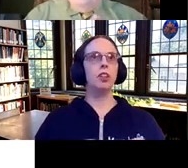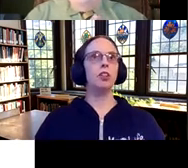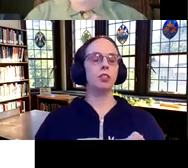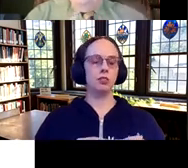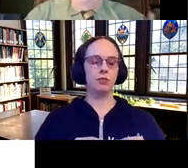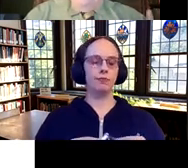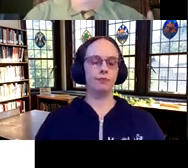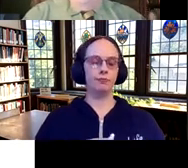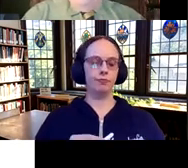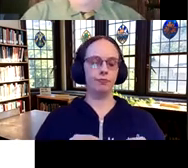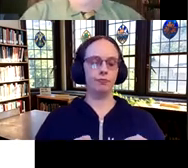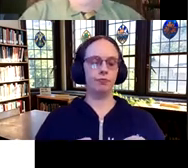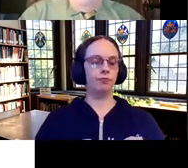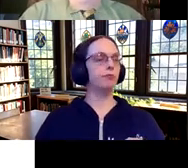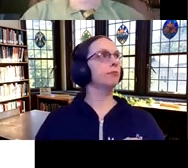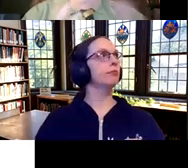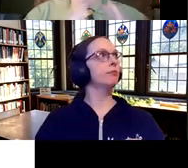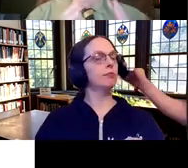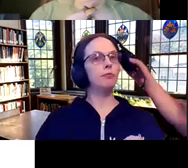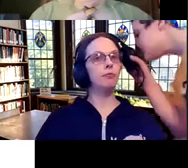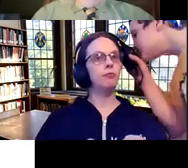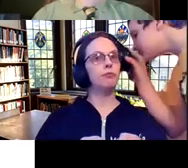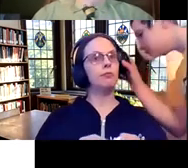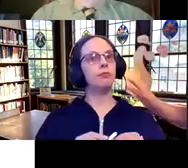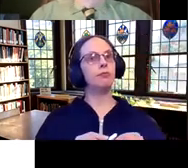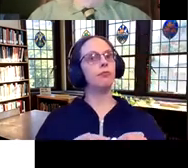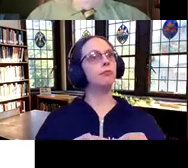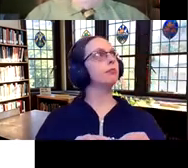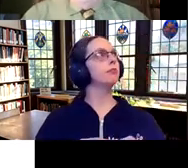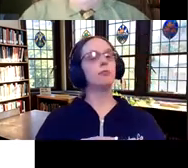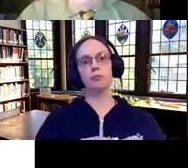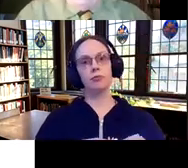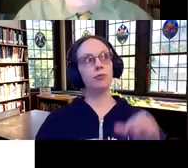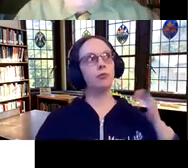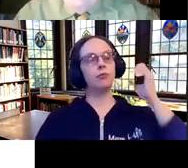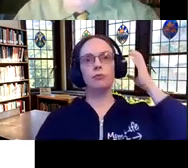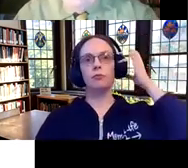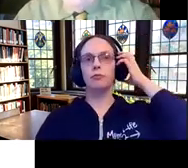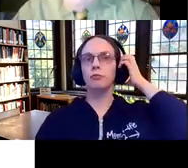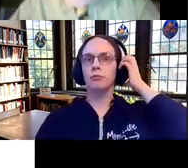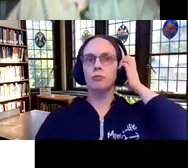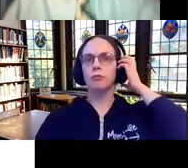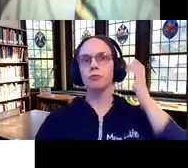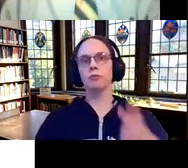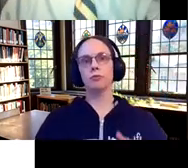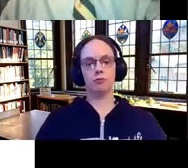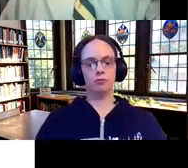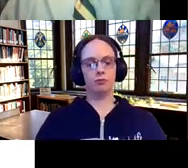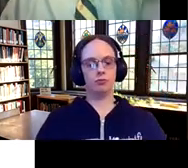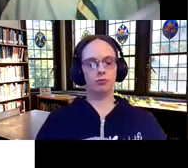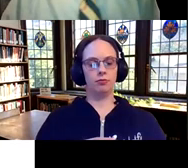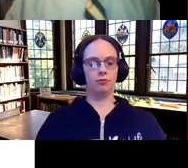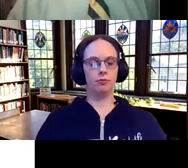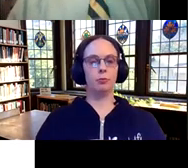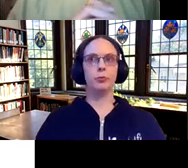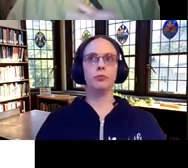not normal, we're above average, right? Well, the reason is it was a mistranslation of the